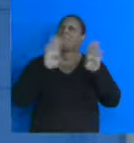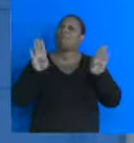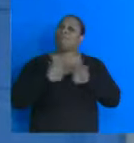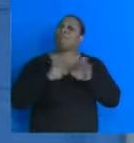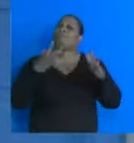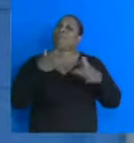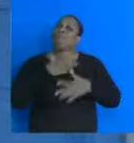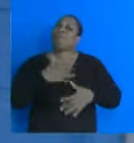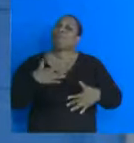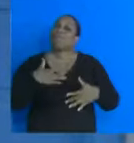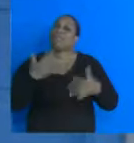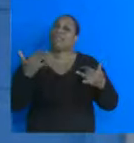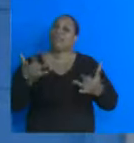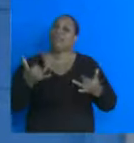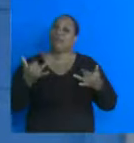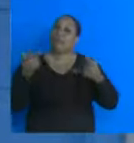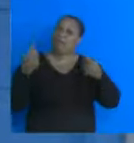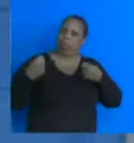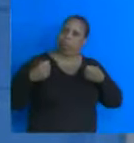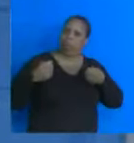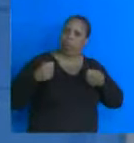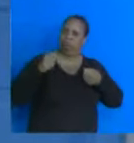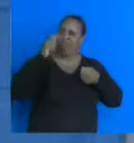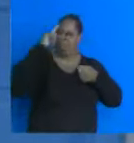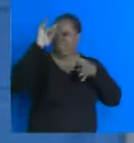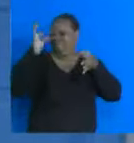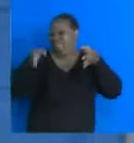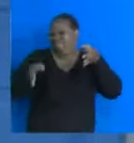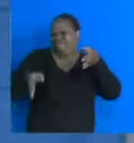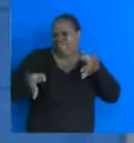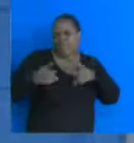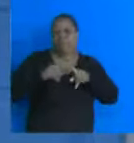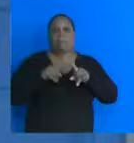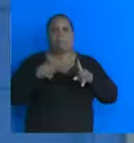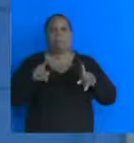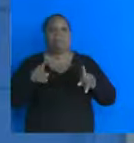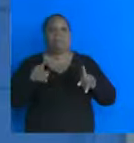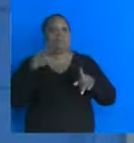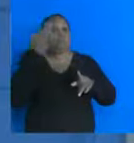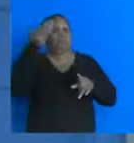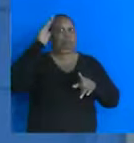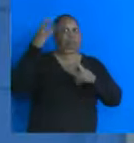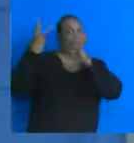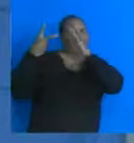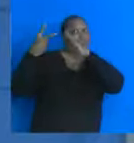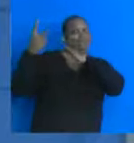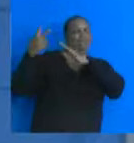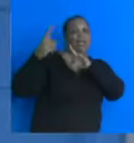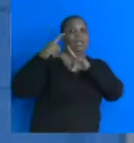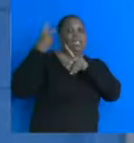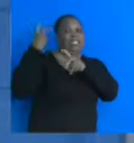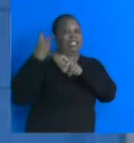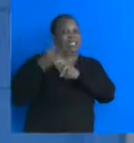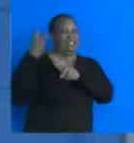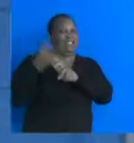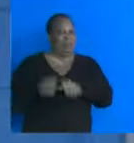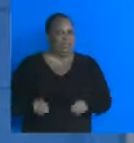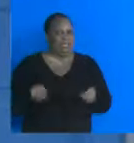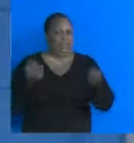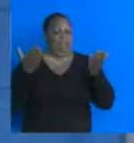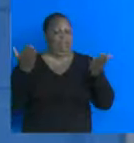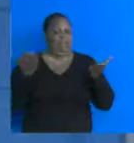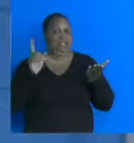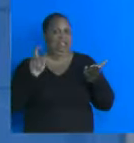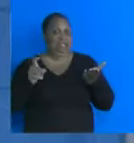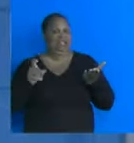these are testing times and that these are unprecedented times, and some difficult sacrifices must be made. We